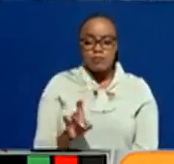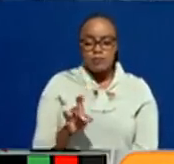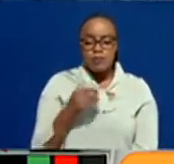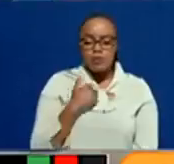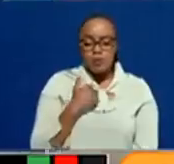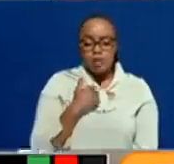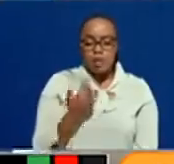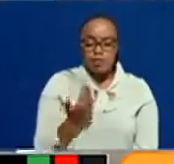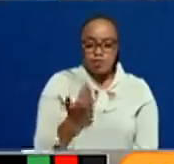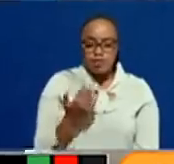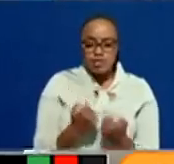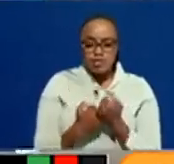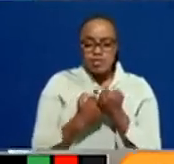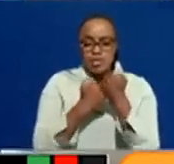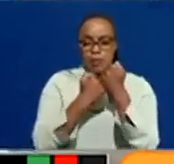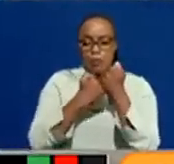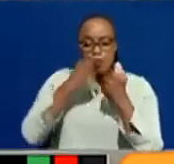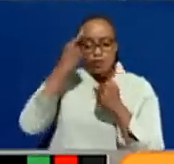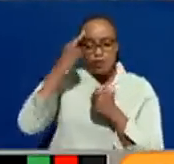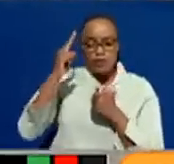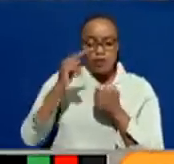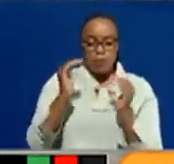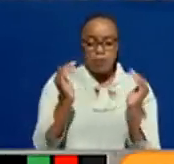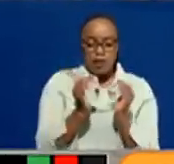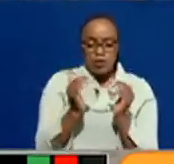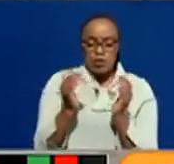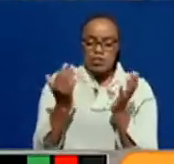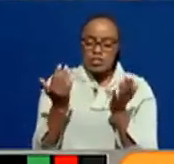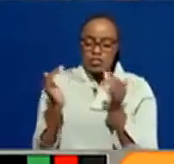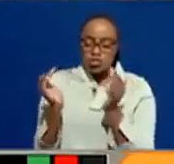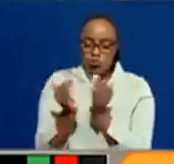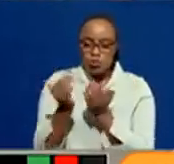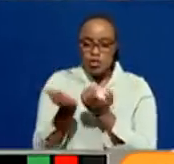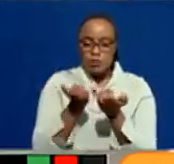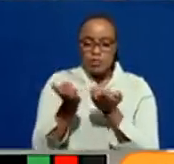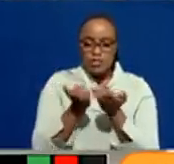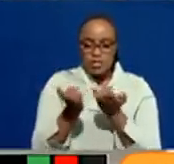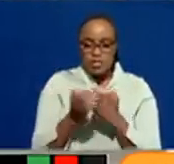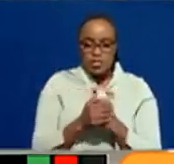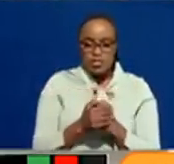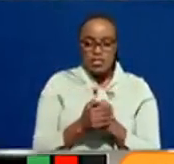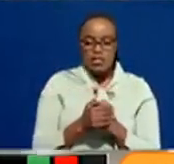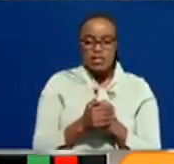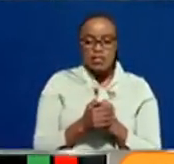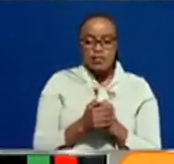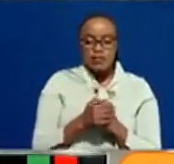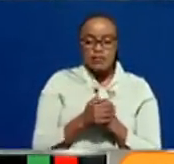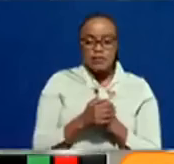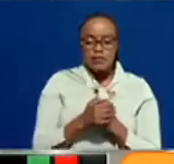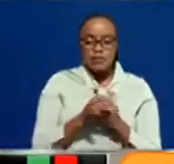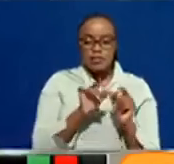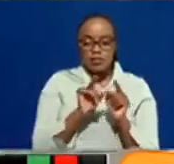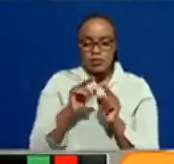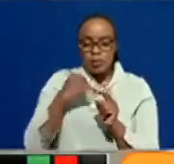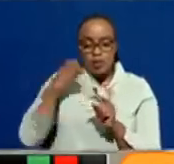was the support for micro and small and medium enterprises. Mm-hmm. And